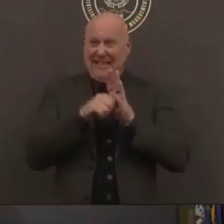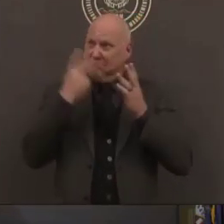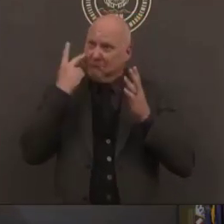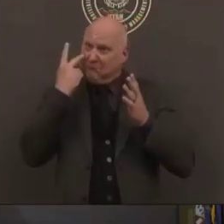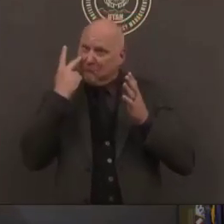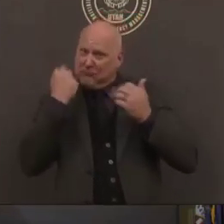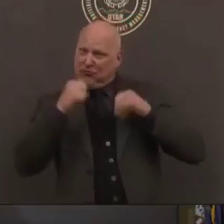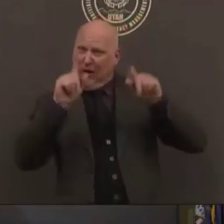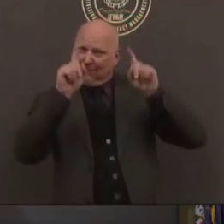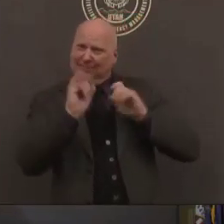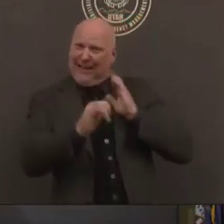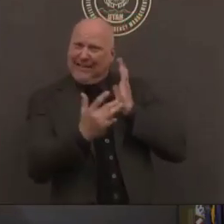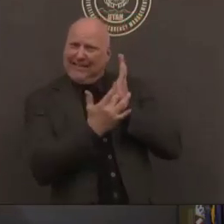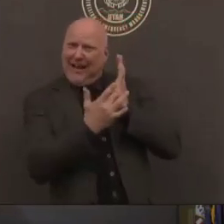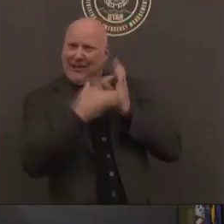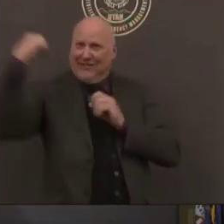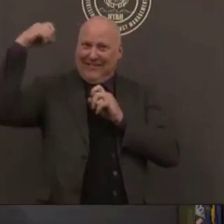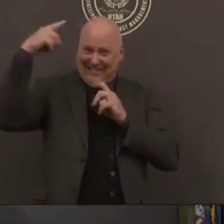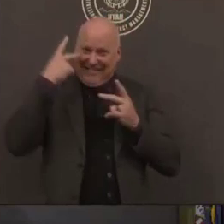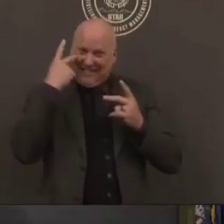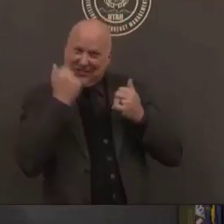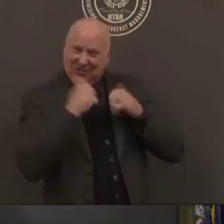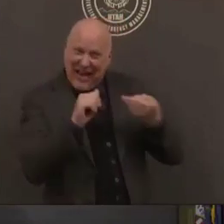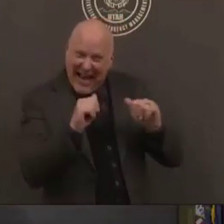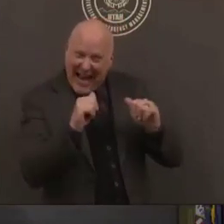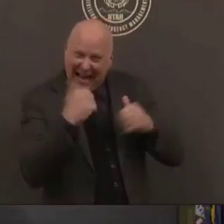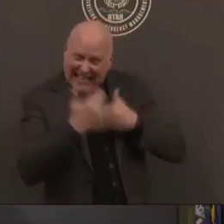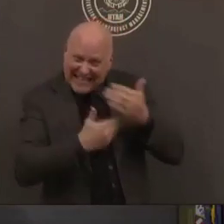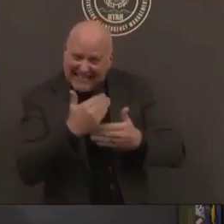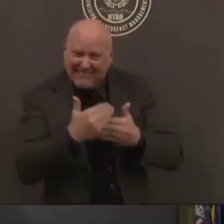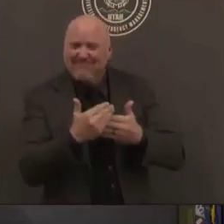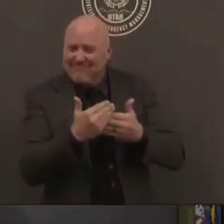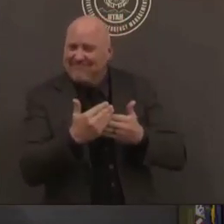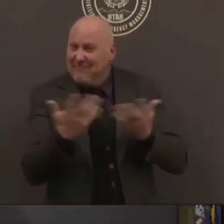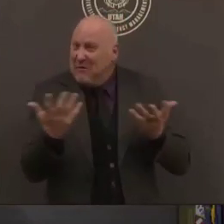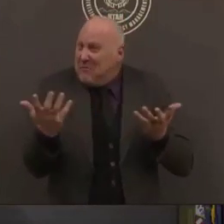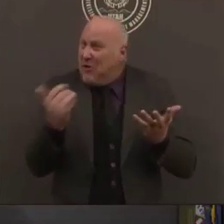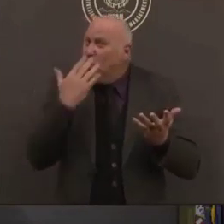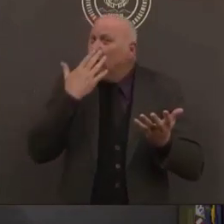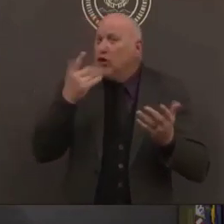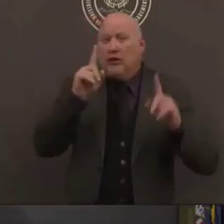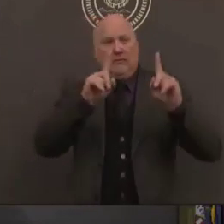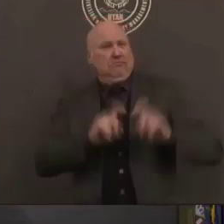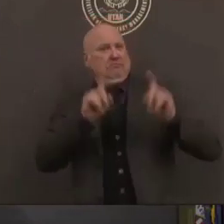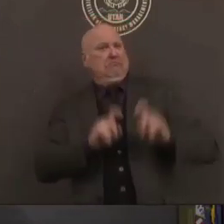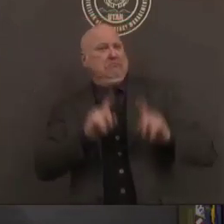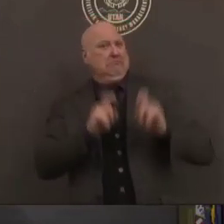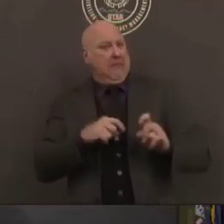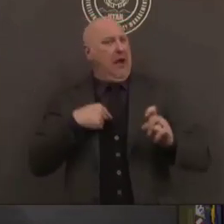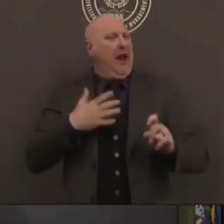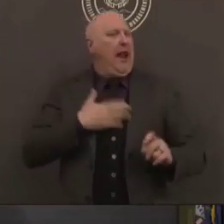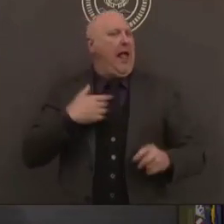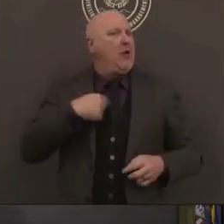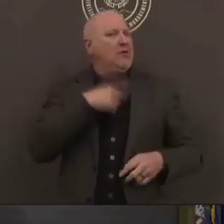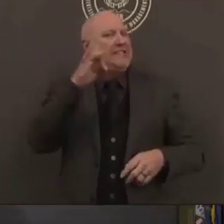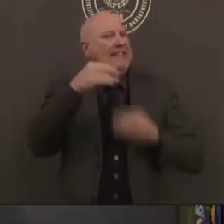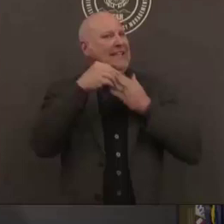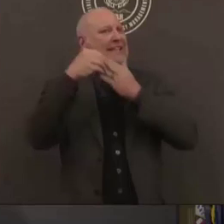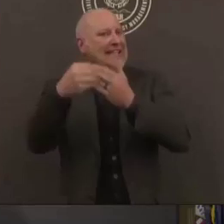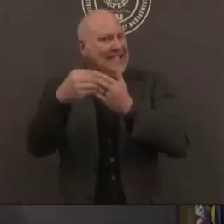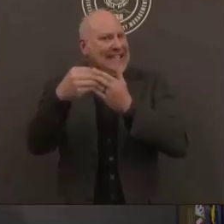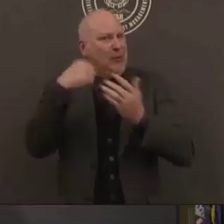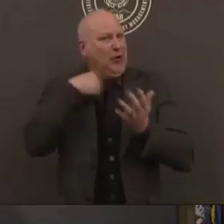state lines for this. It was a really bold experiment, and I'm proud that we could be a part of it. And we had a chance to learn a lot of really